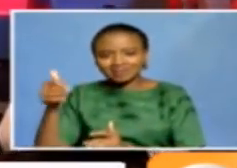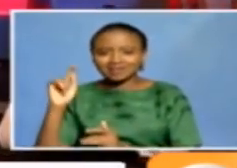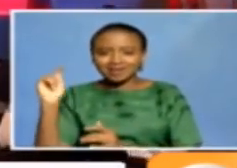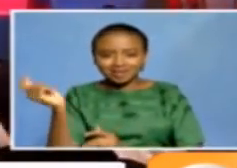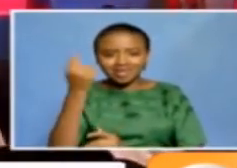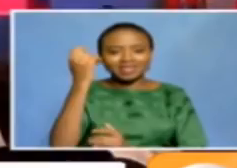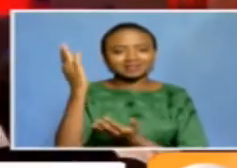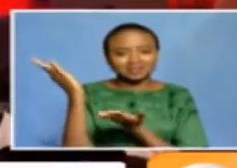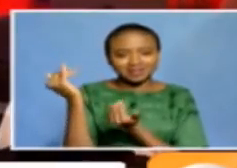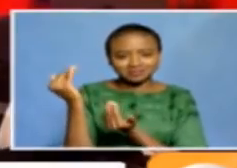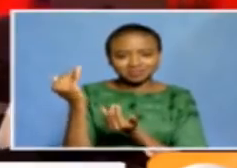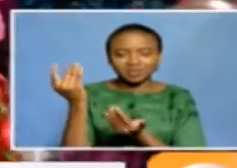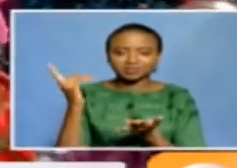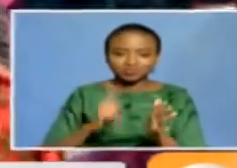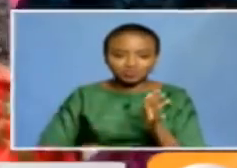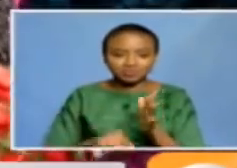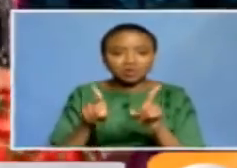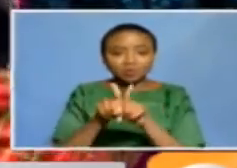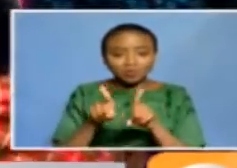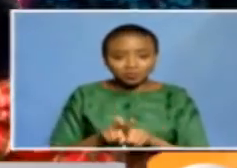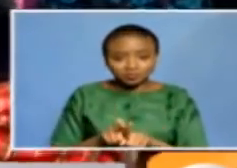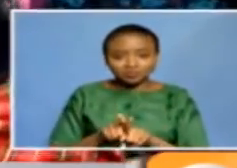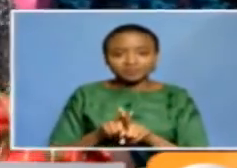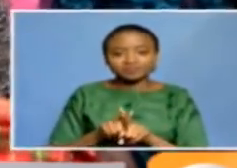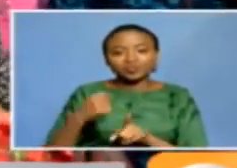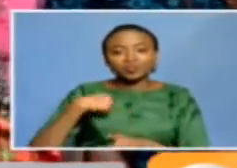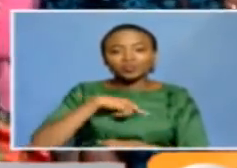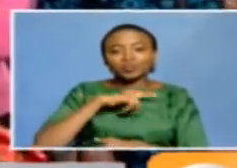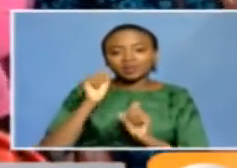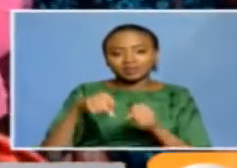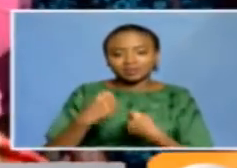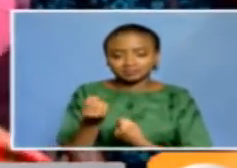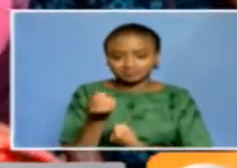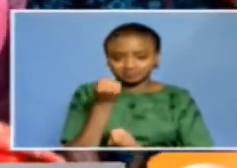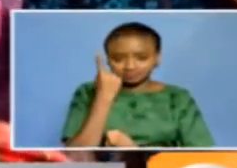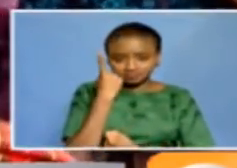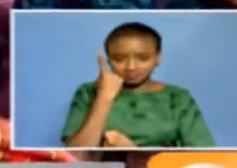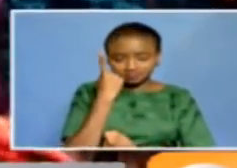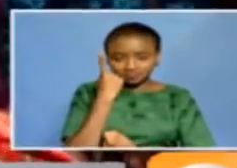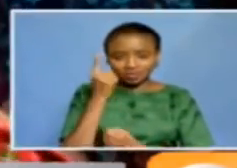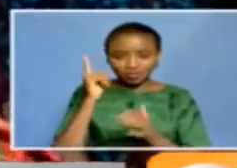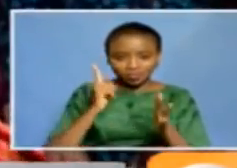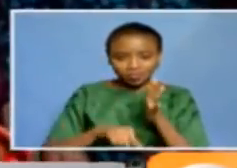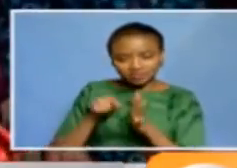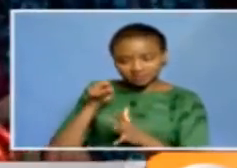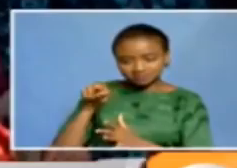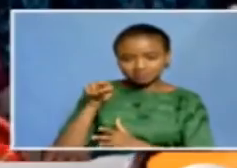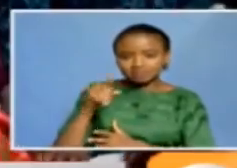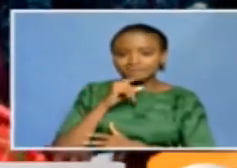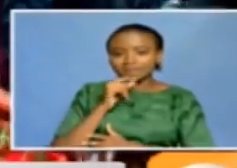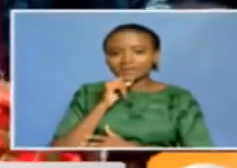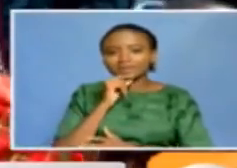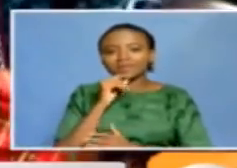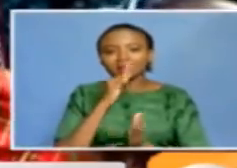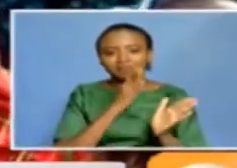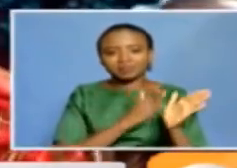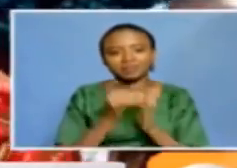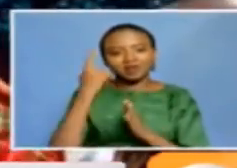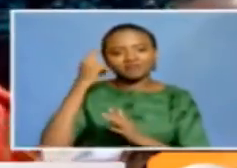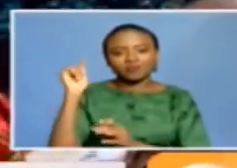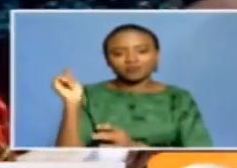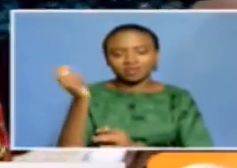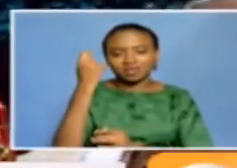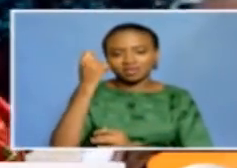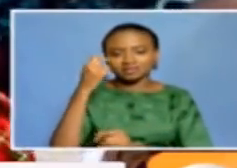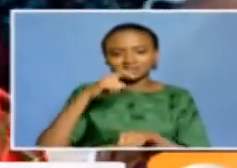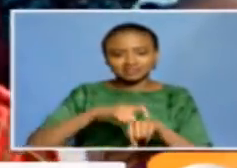and also at the same time we may understand what he has in store for Kenyans, even as we count hours